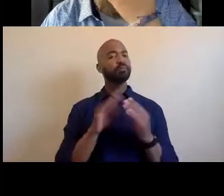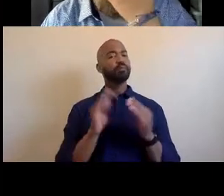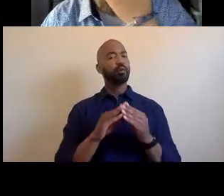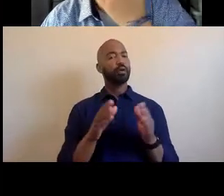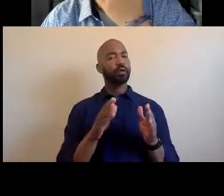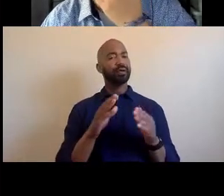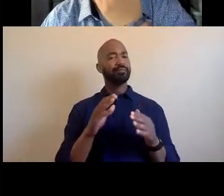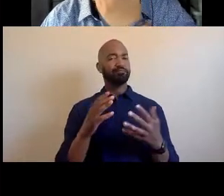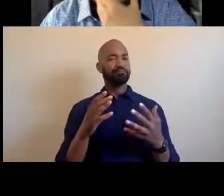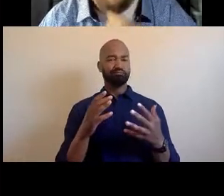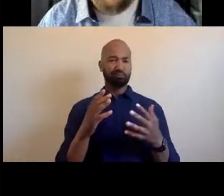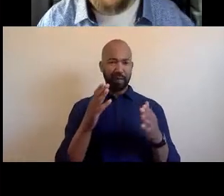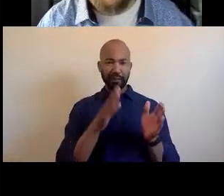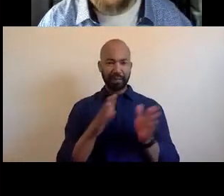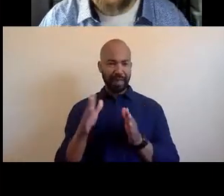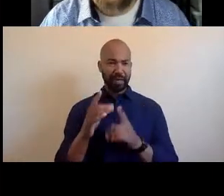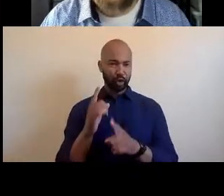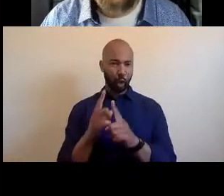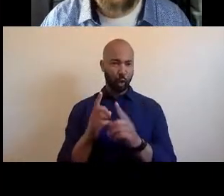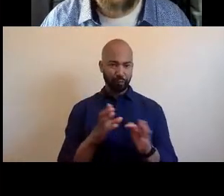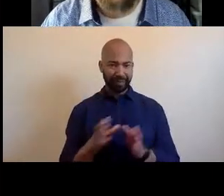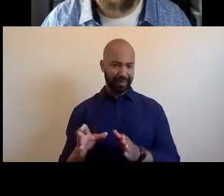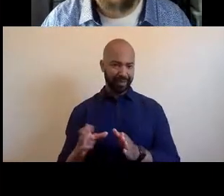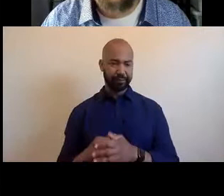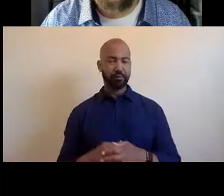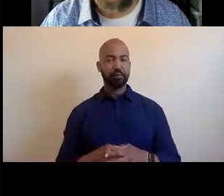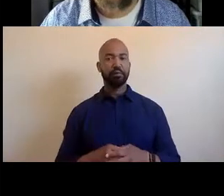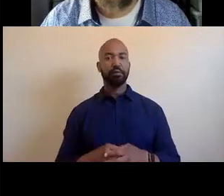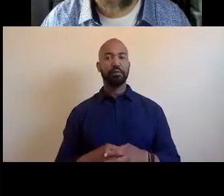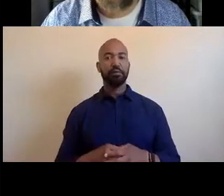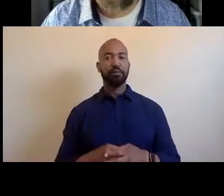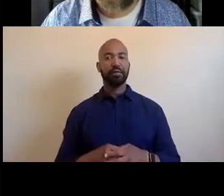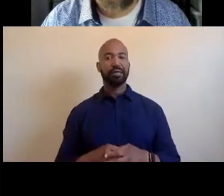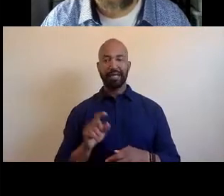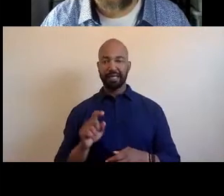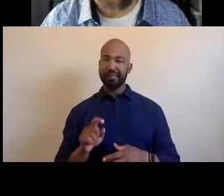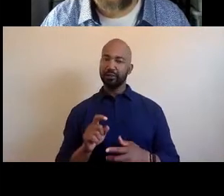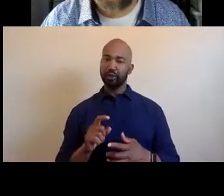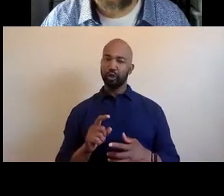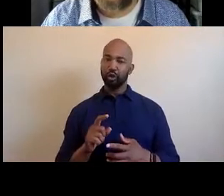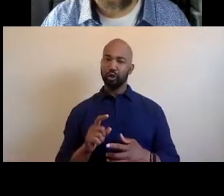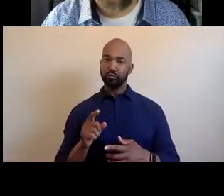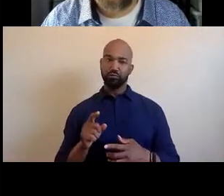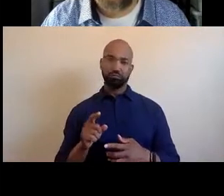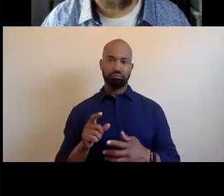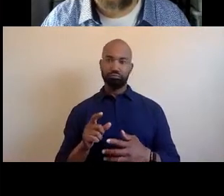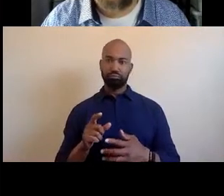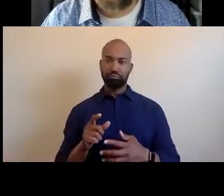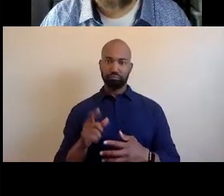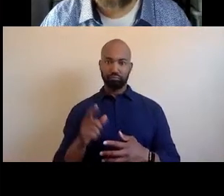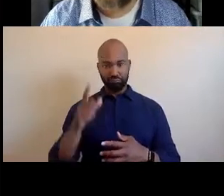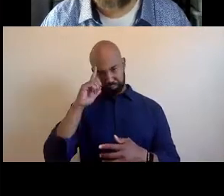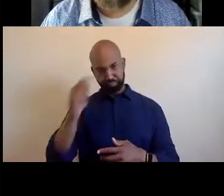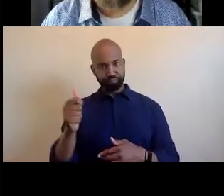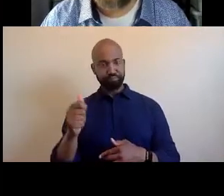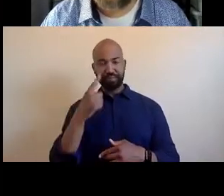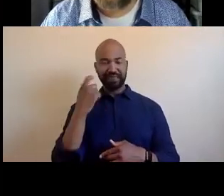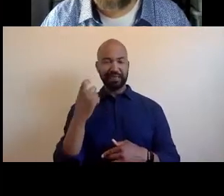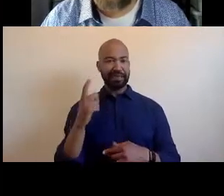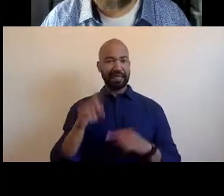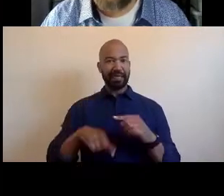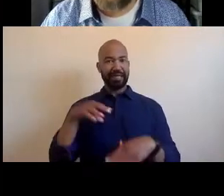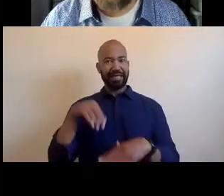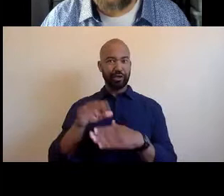because I can't live in your, home and tell you, oh, you shouldn't be smoking that cigarette or whatever the case